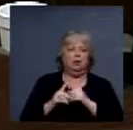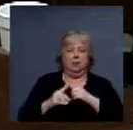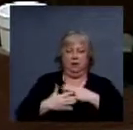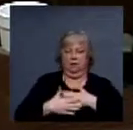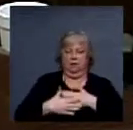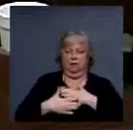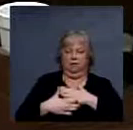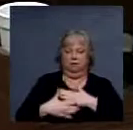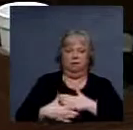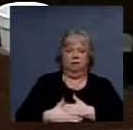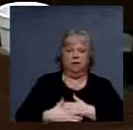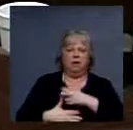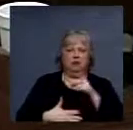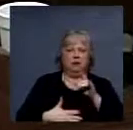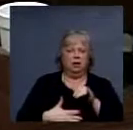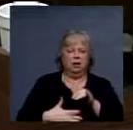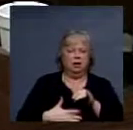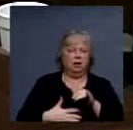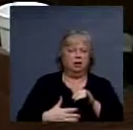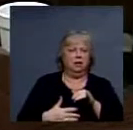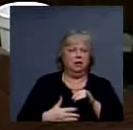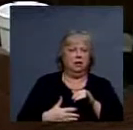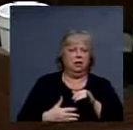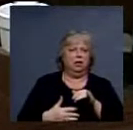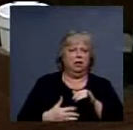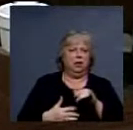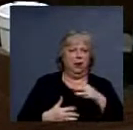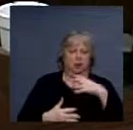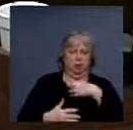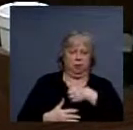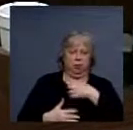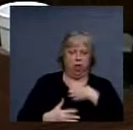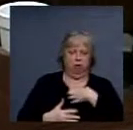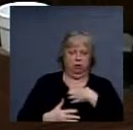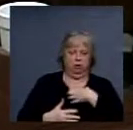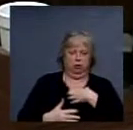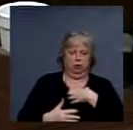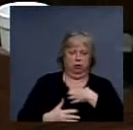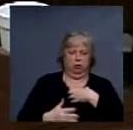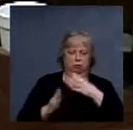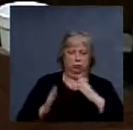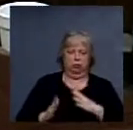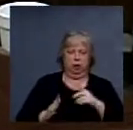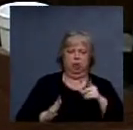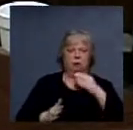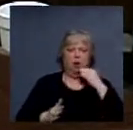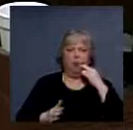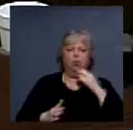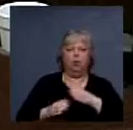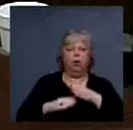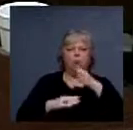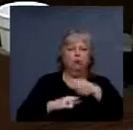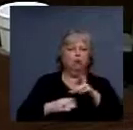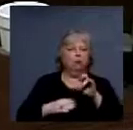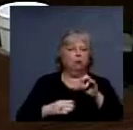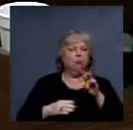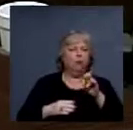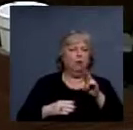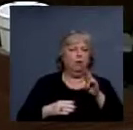physically, the objector's residence is across Riverfront Drive from this That's structure. correct.